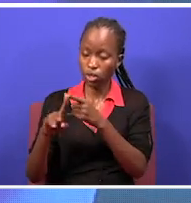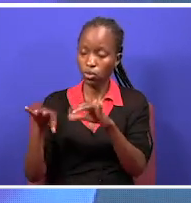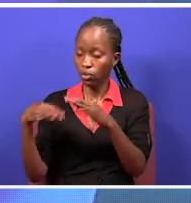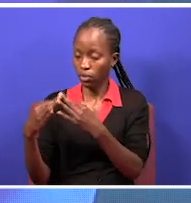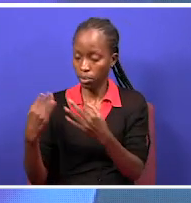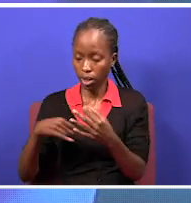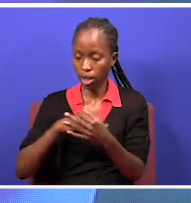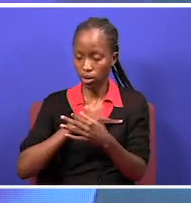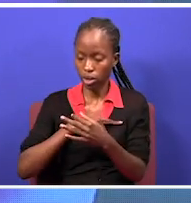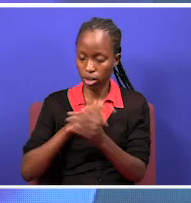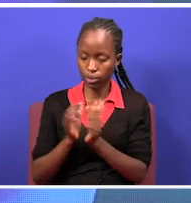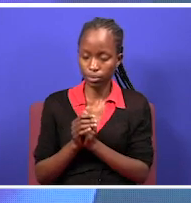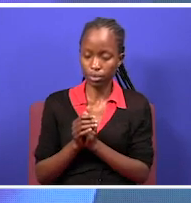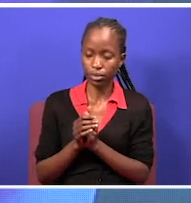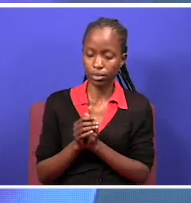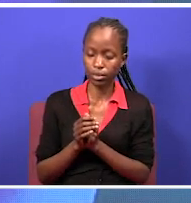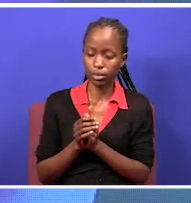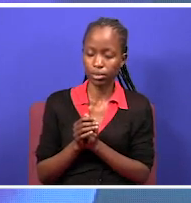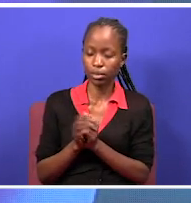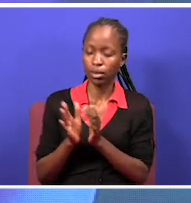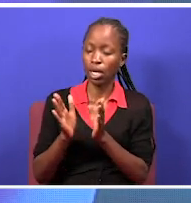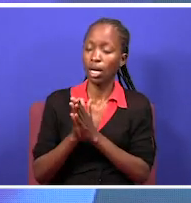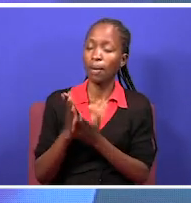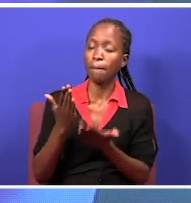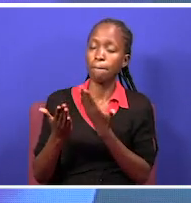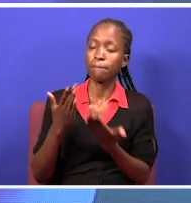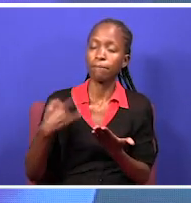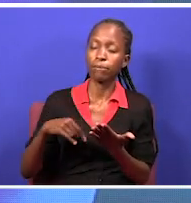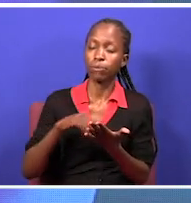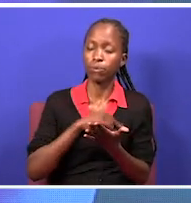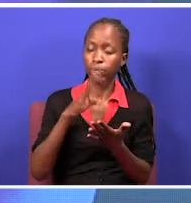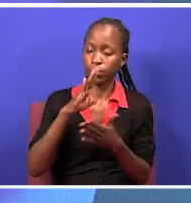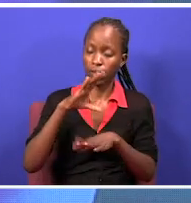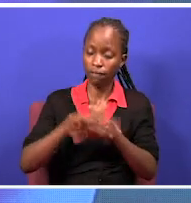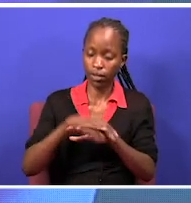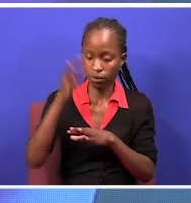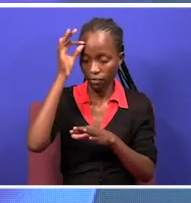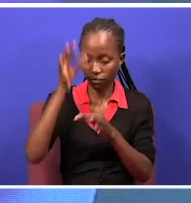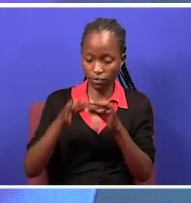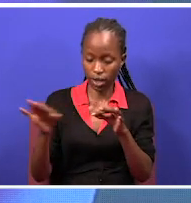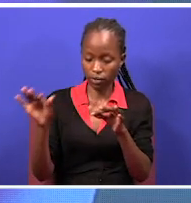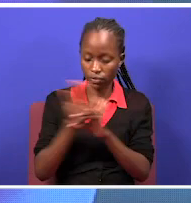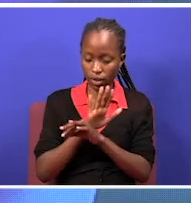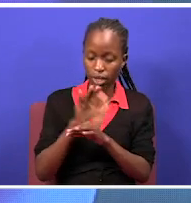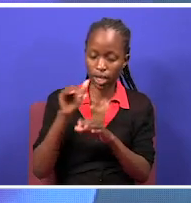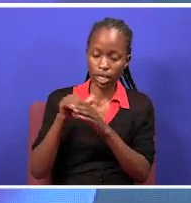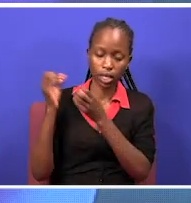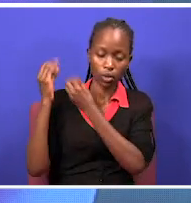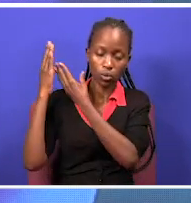families, O God. And may we be found faithful in